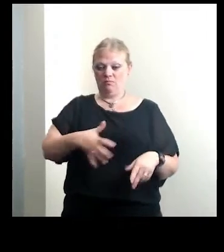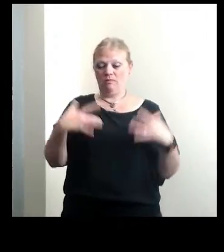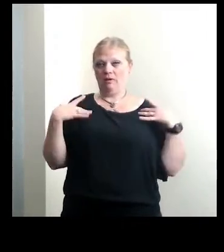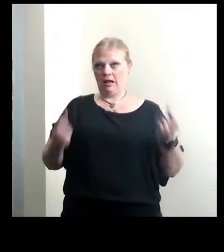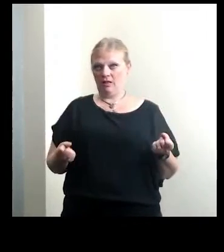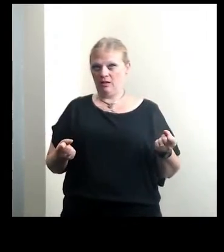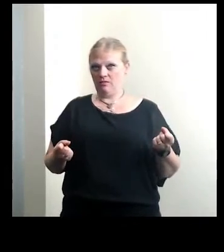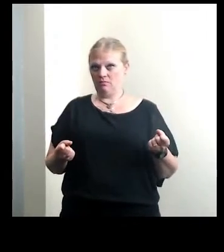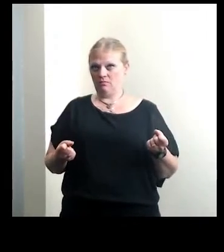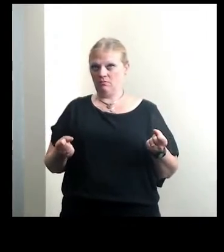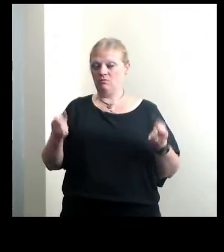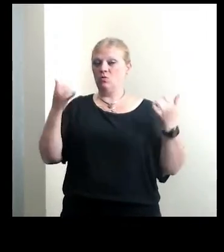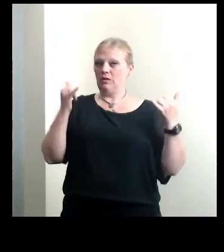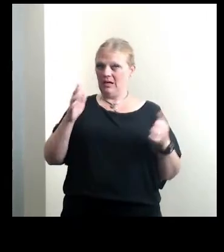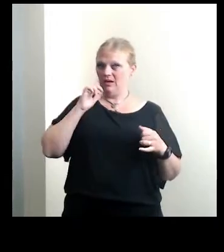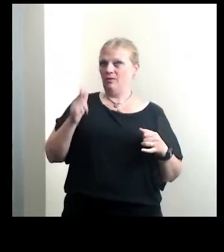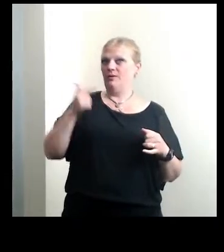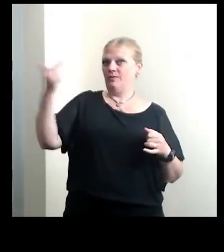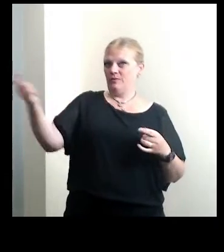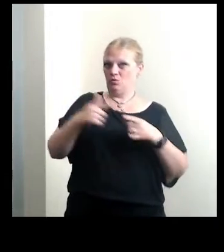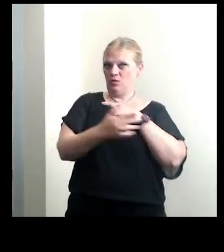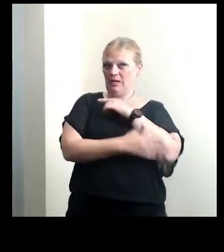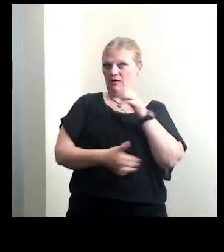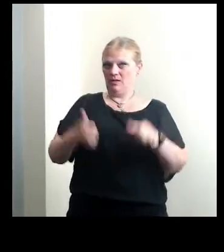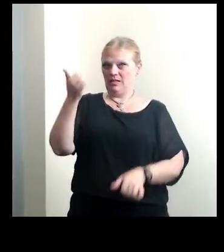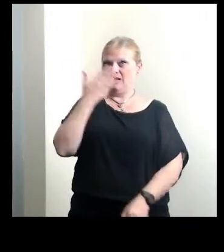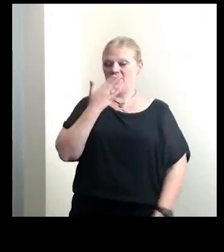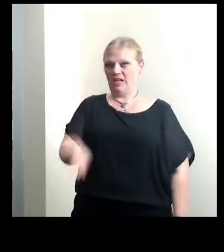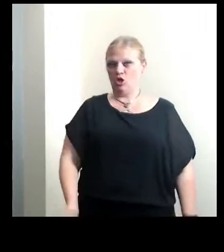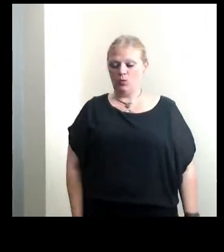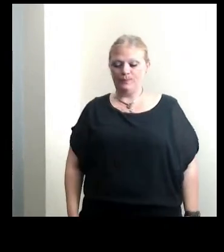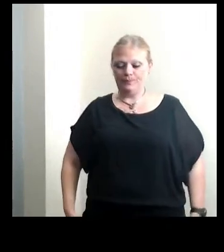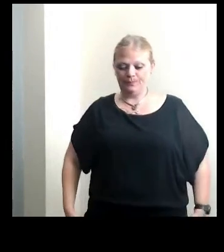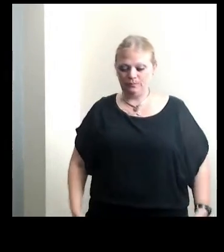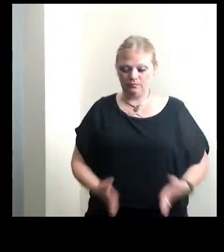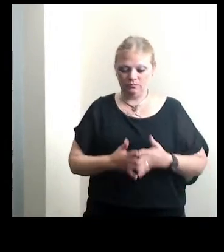healthy. So I'm going to turn it over to the county executive. Thank you.